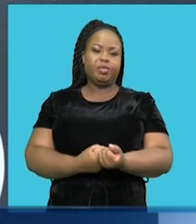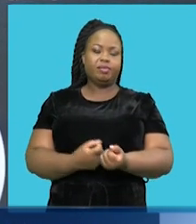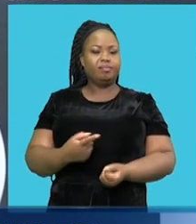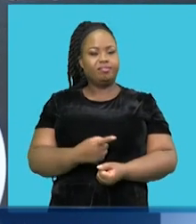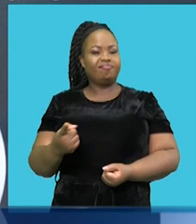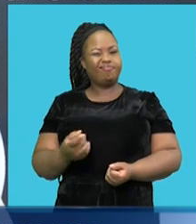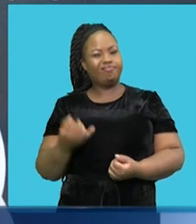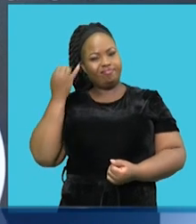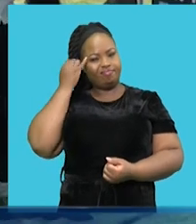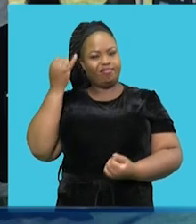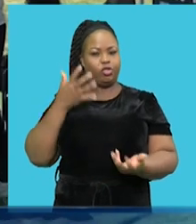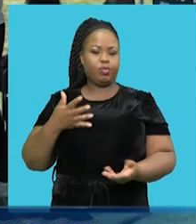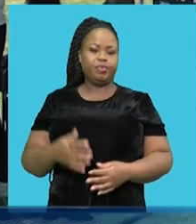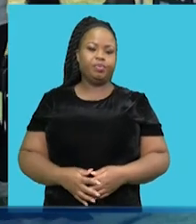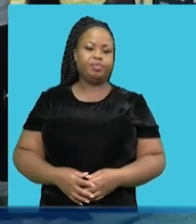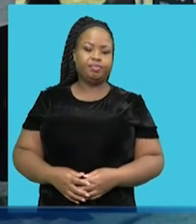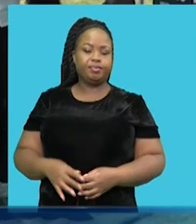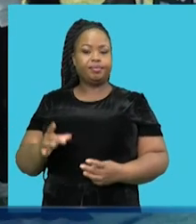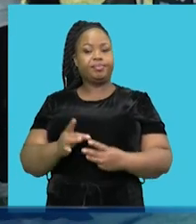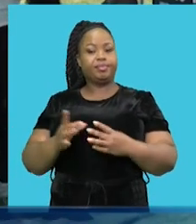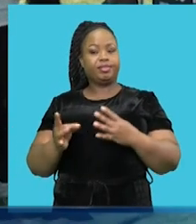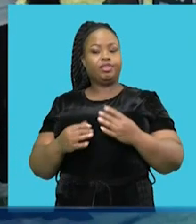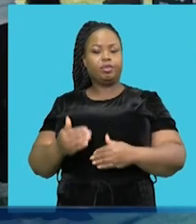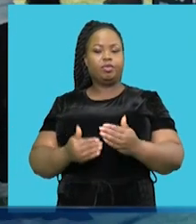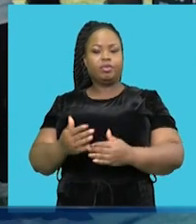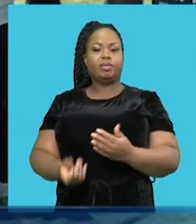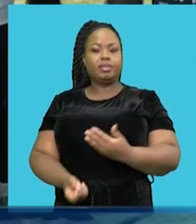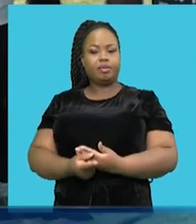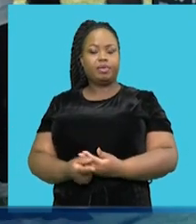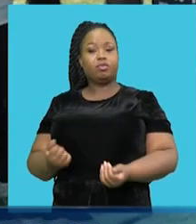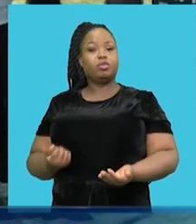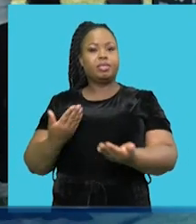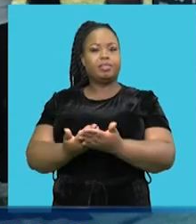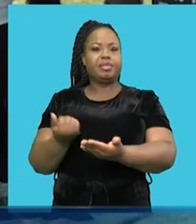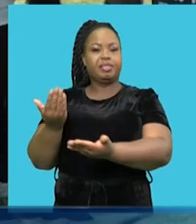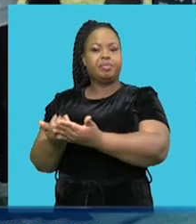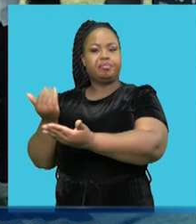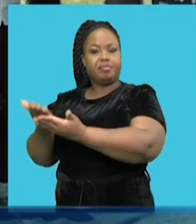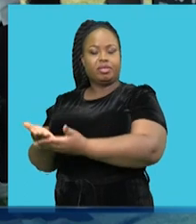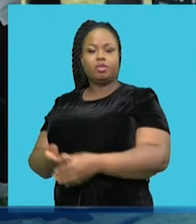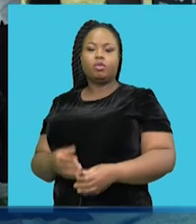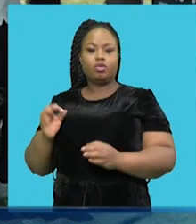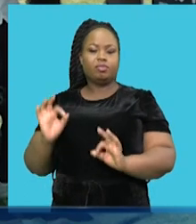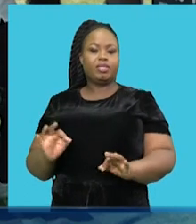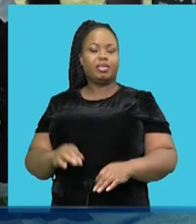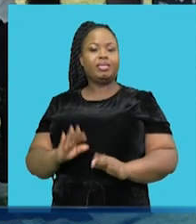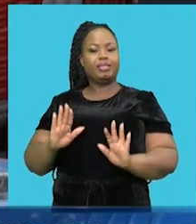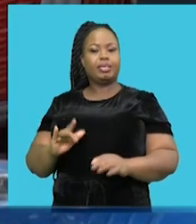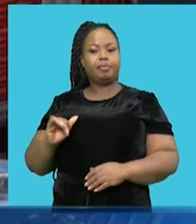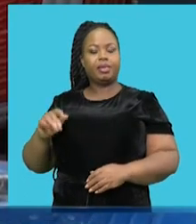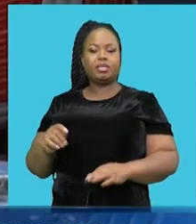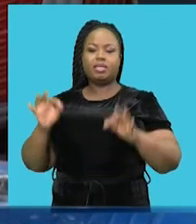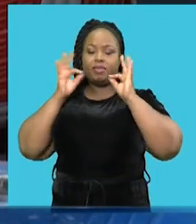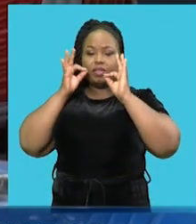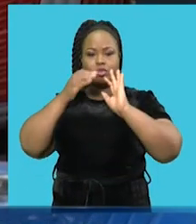those kind of initiatives. The selection process took place through submissions which were made on the official 10bet Facebook